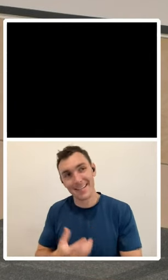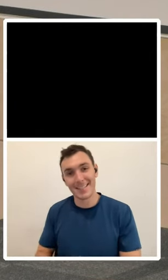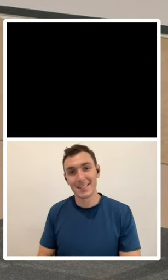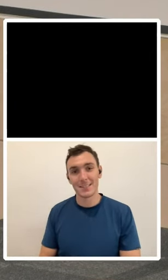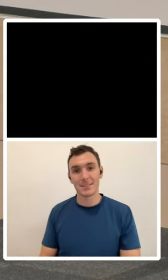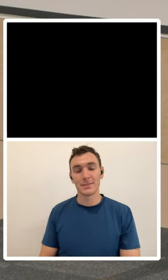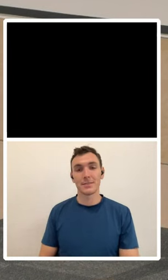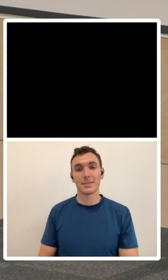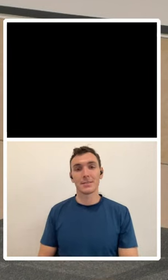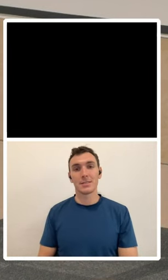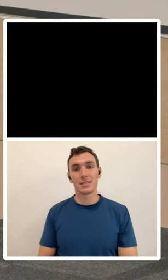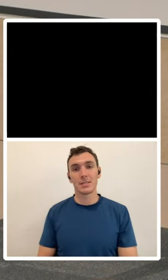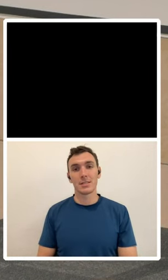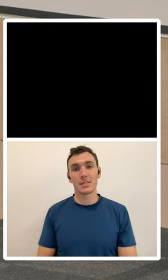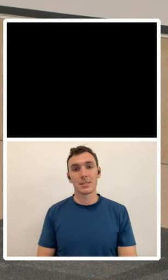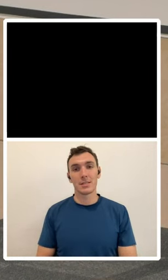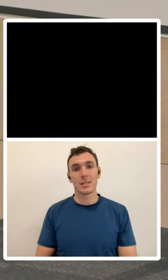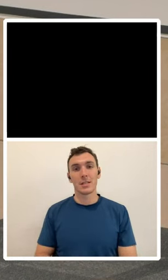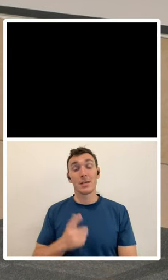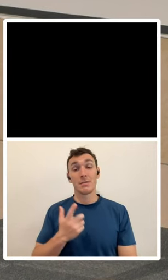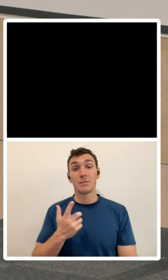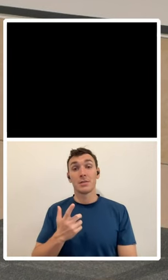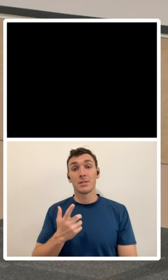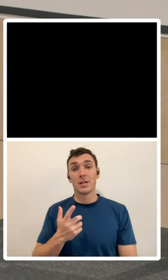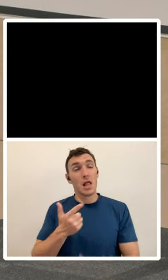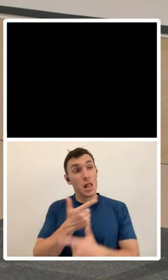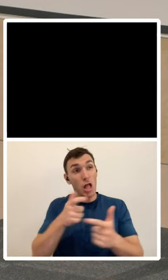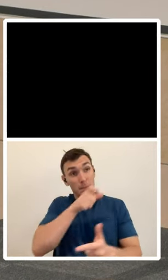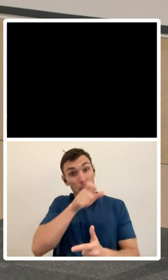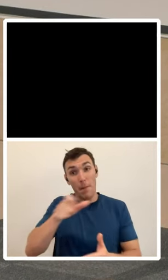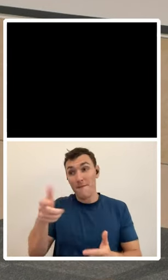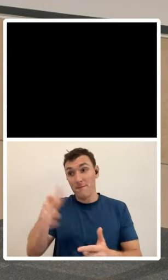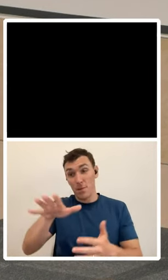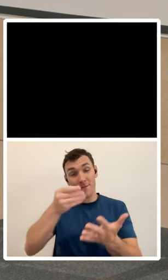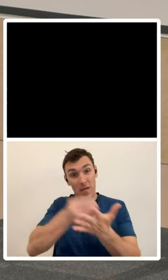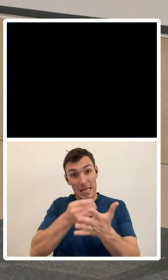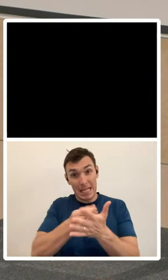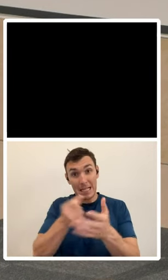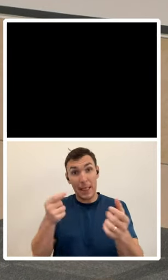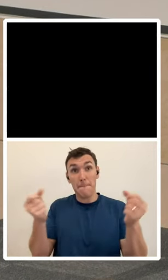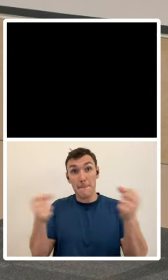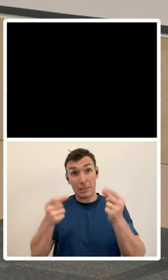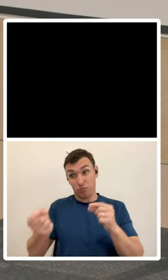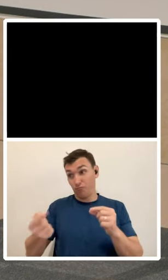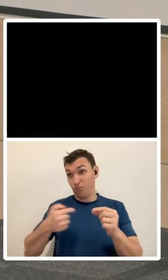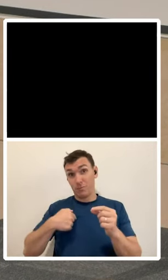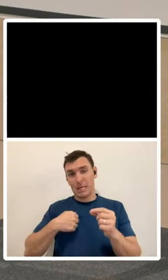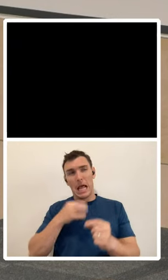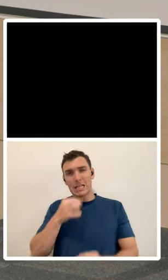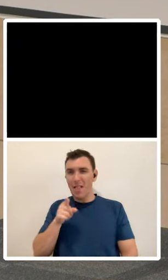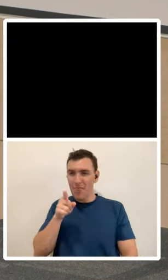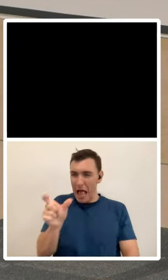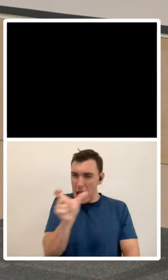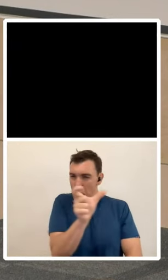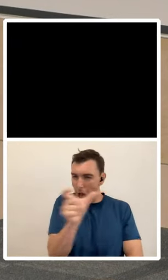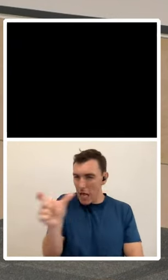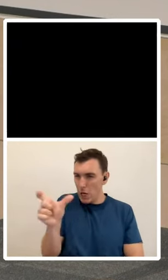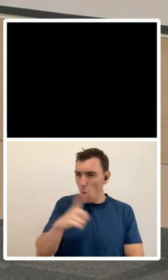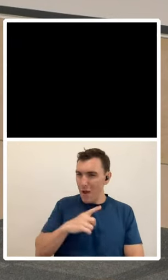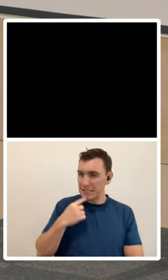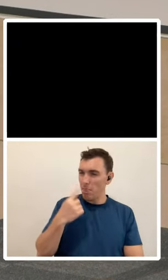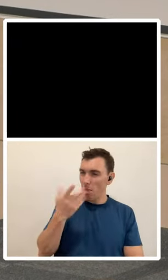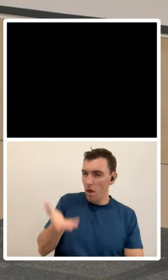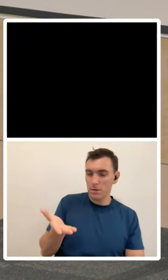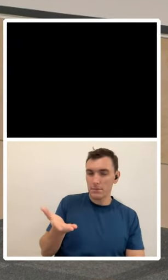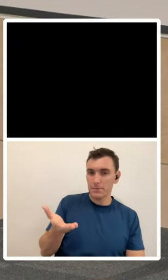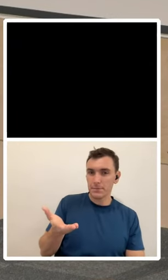why did you say that? And I think the reason that they're messaging me about that line is because they all know she's